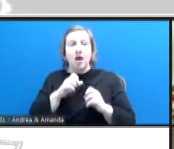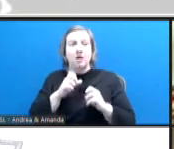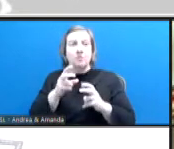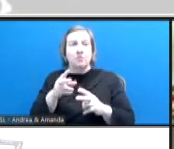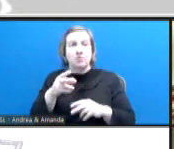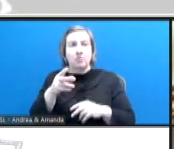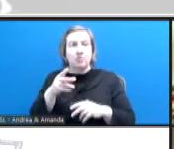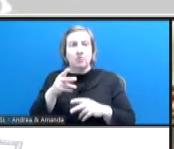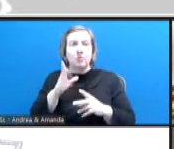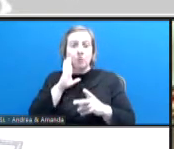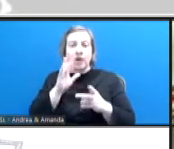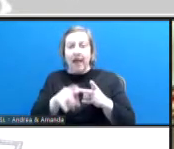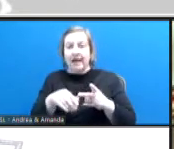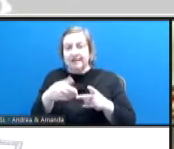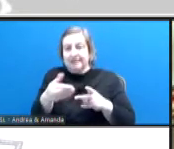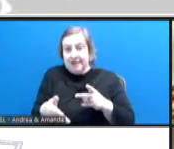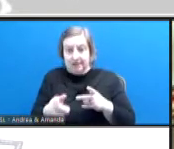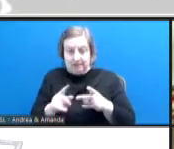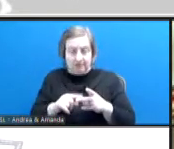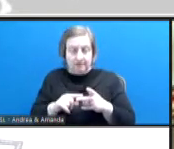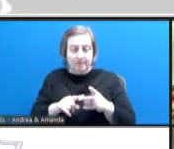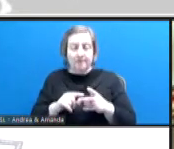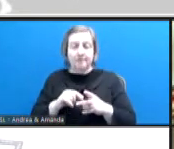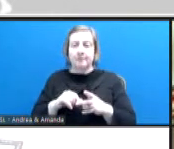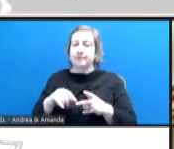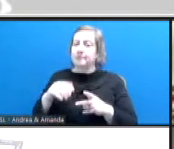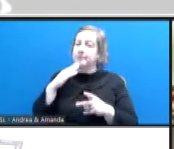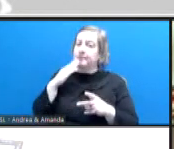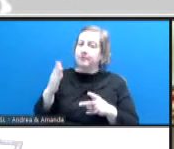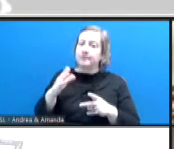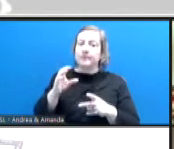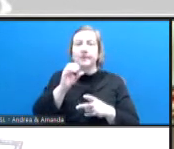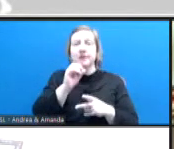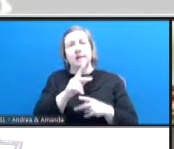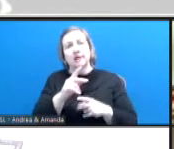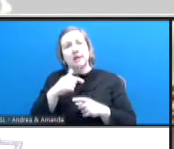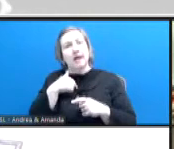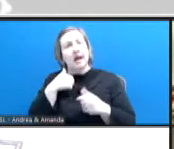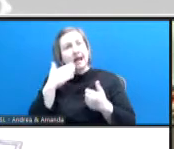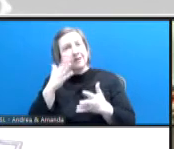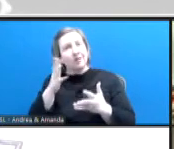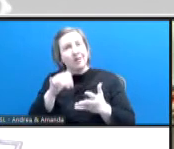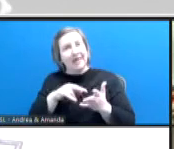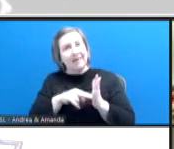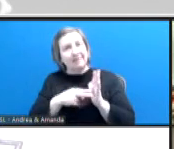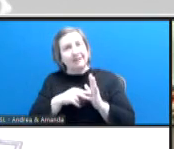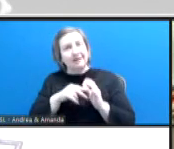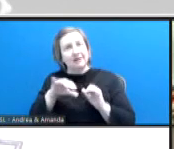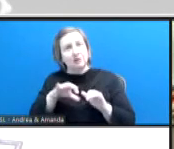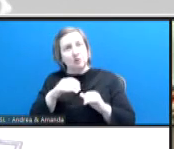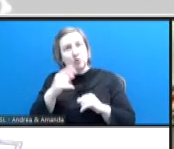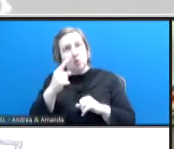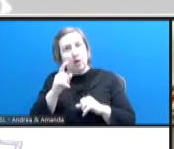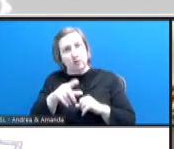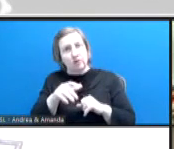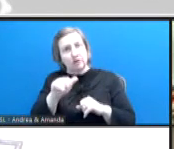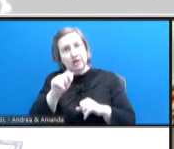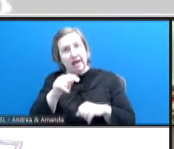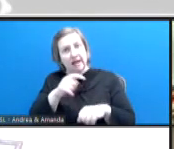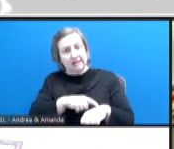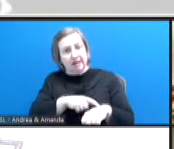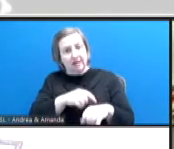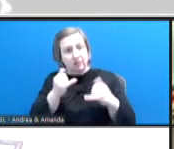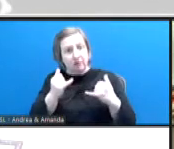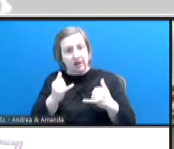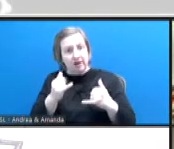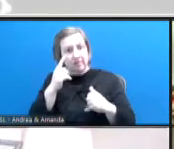my question. Thank you. Okay. And I don't know what that is, but we're going to only do one question at a time right now